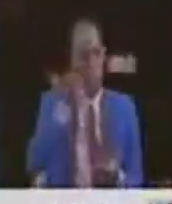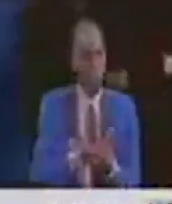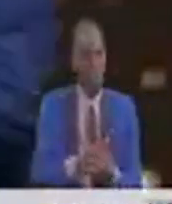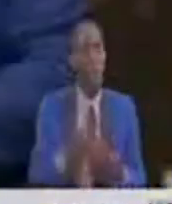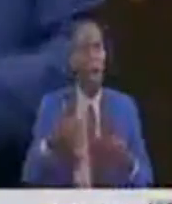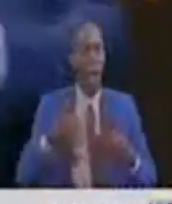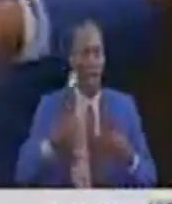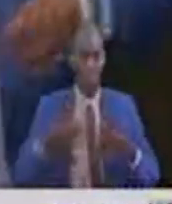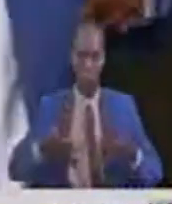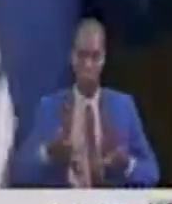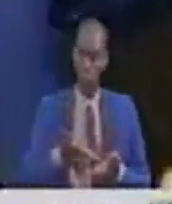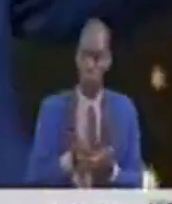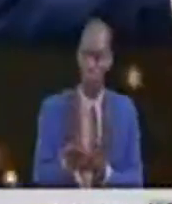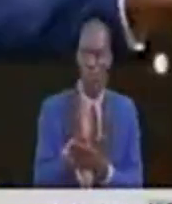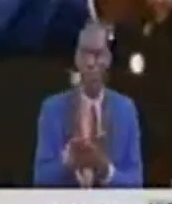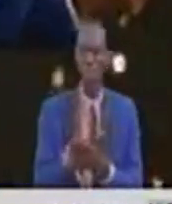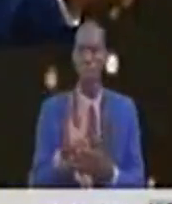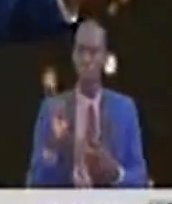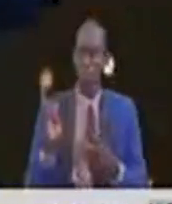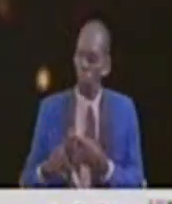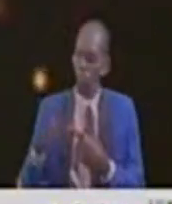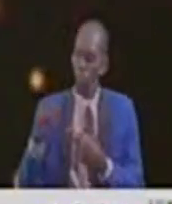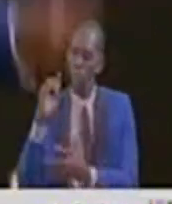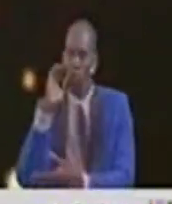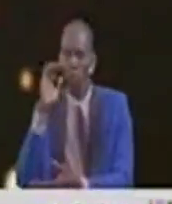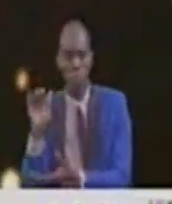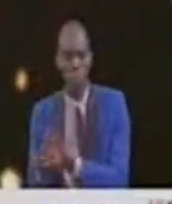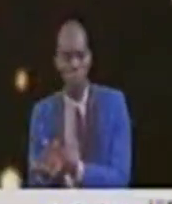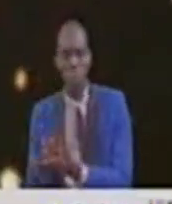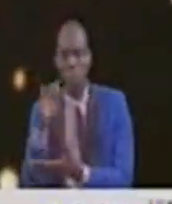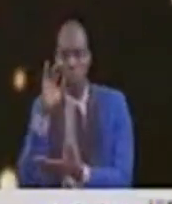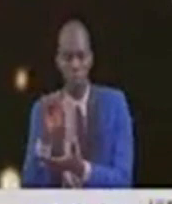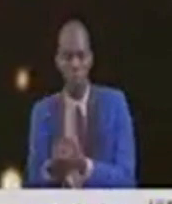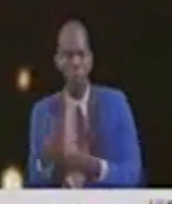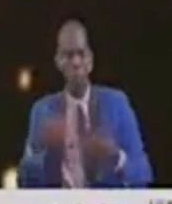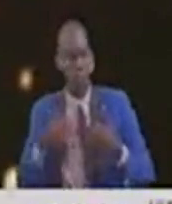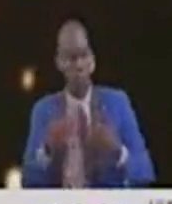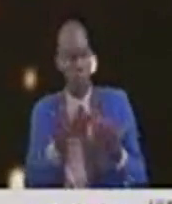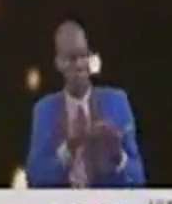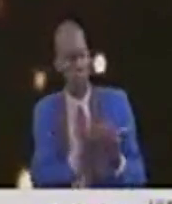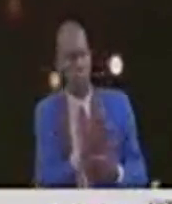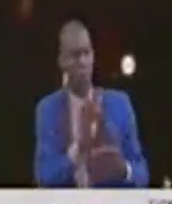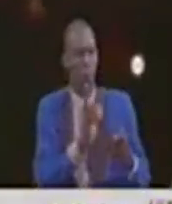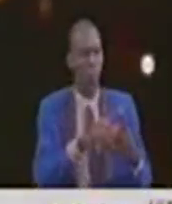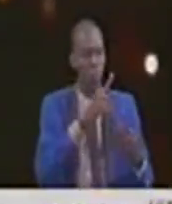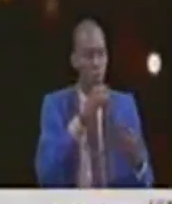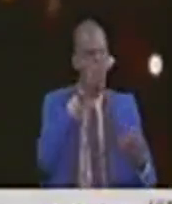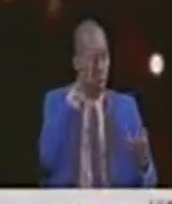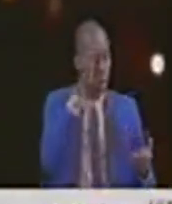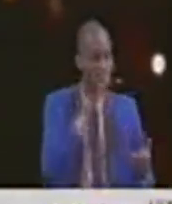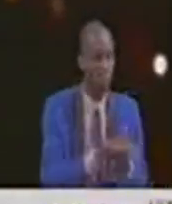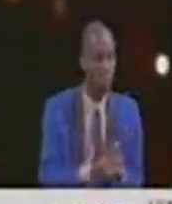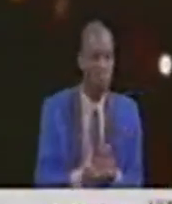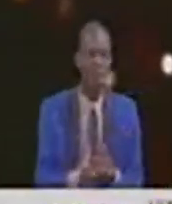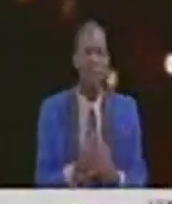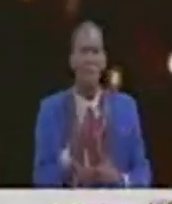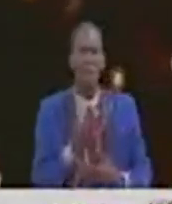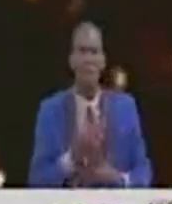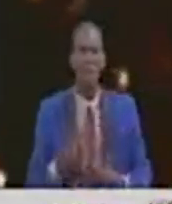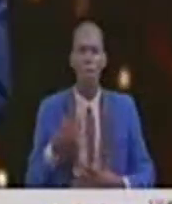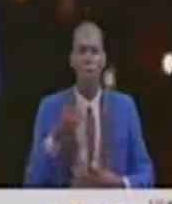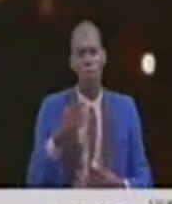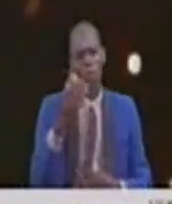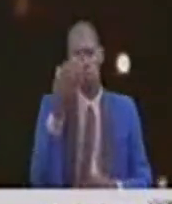wife, the wife has a right to the husband. And when, you know, the wife is